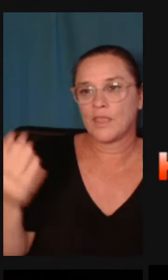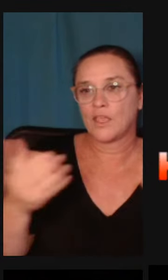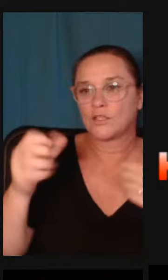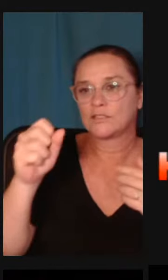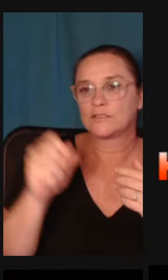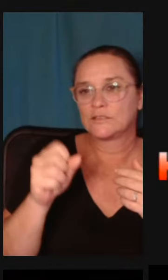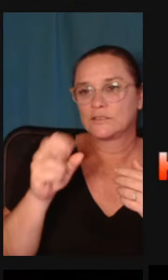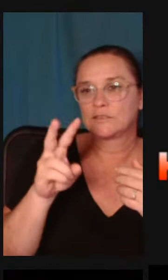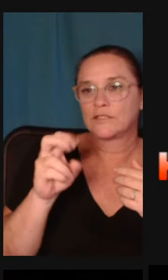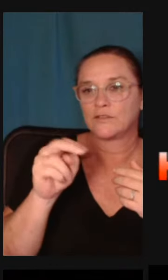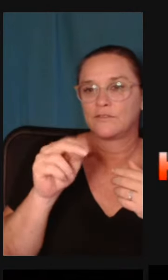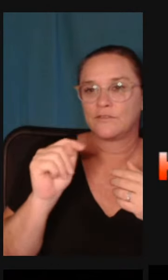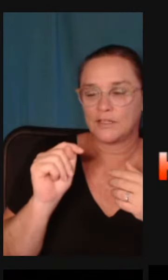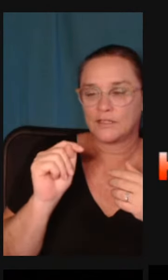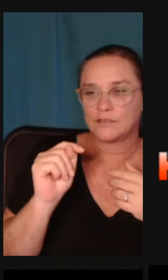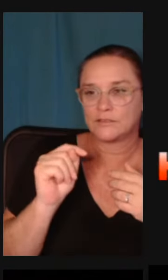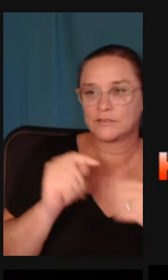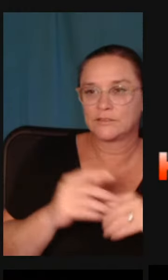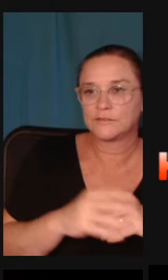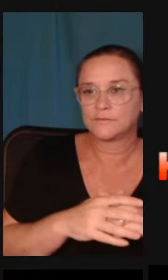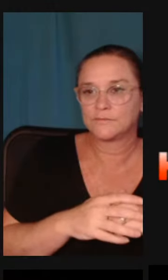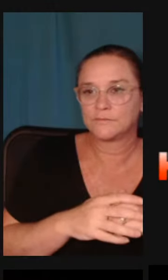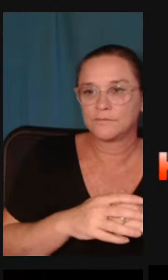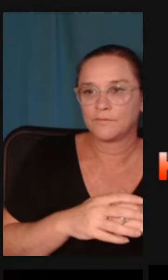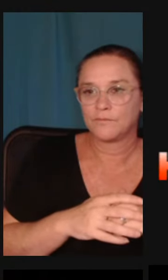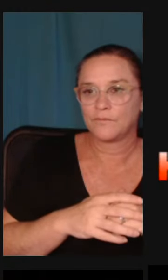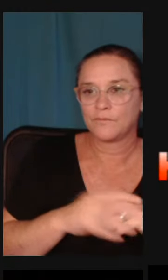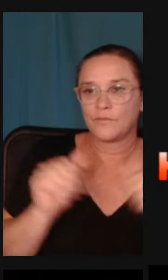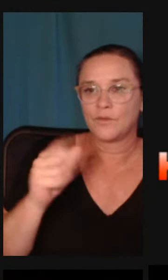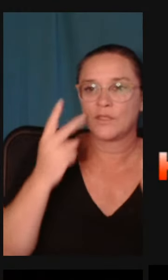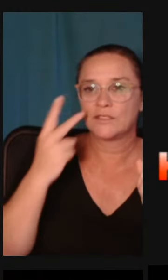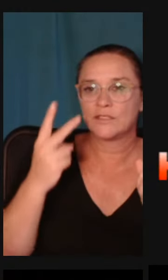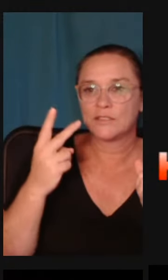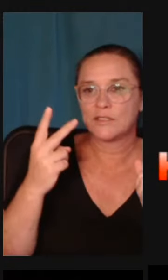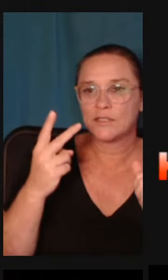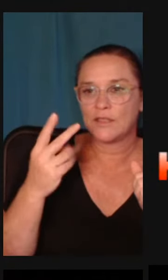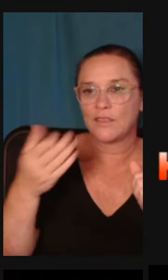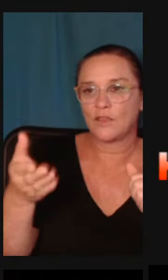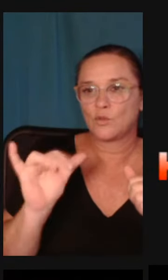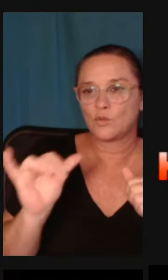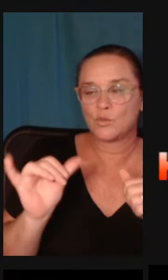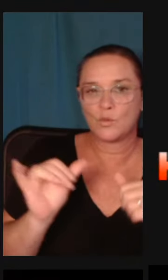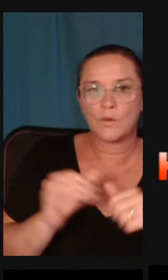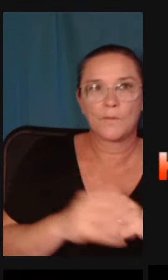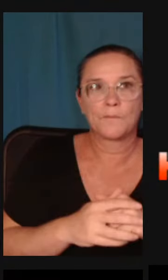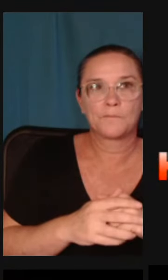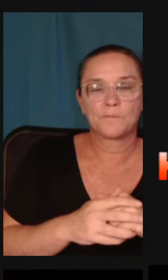not quite as good a view, but you can see the red right there also through a lot of fume.